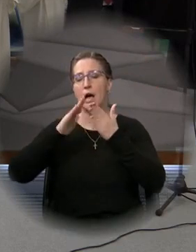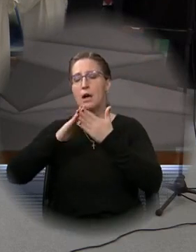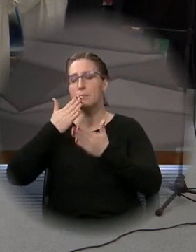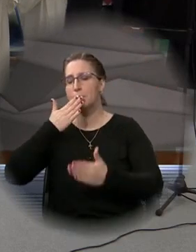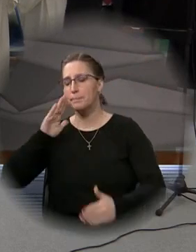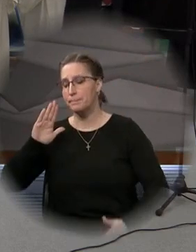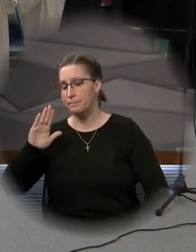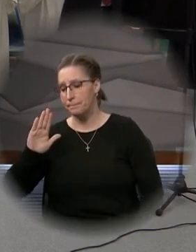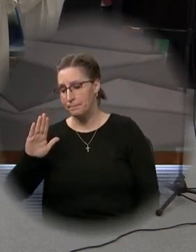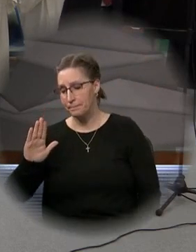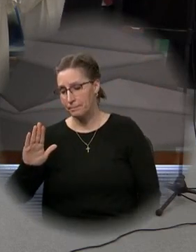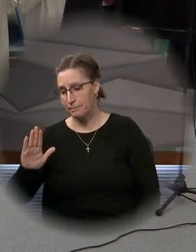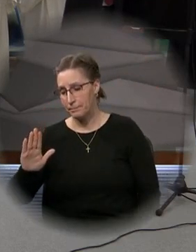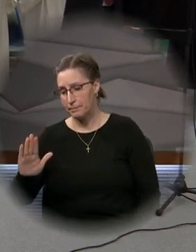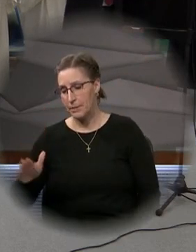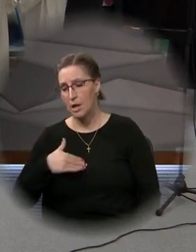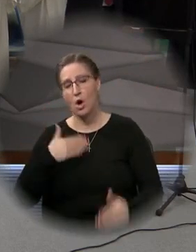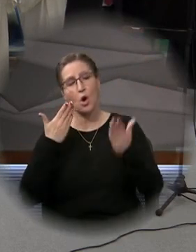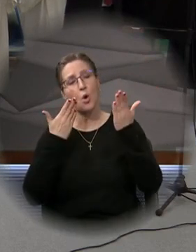Jerusalem.